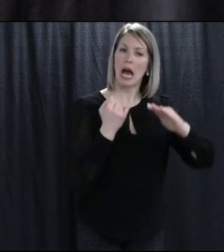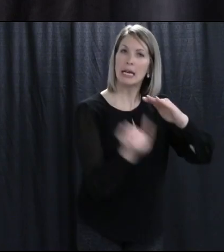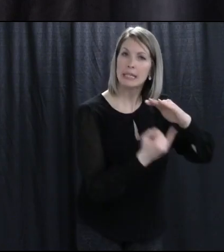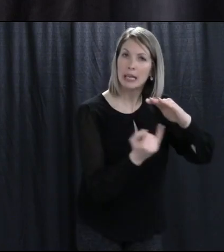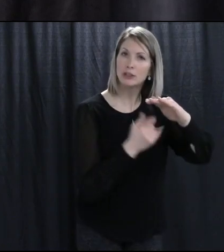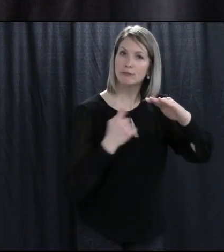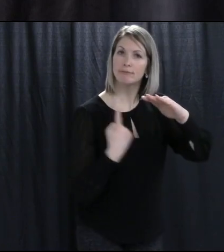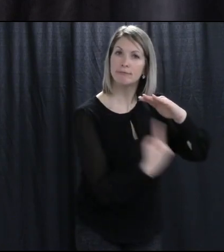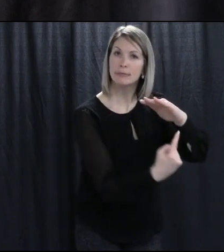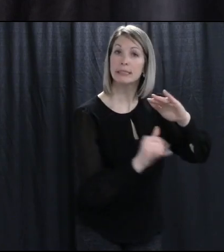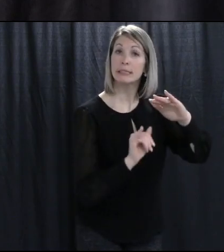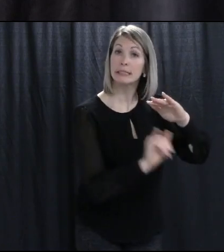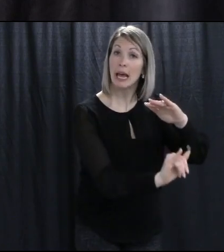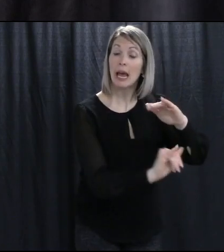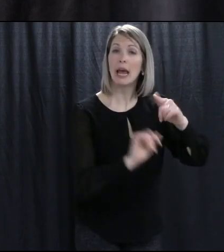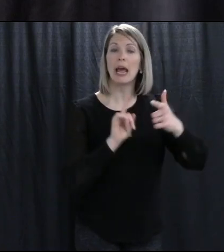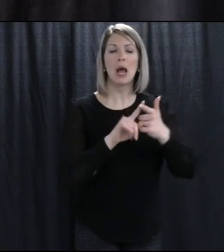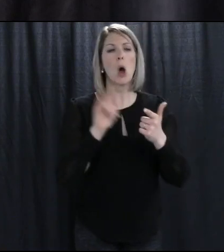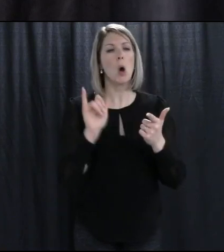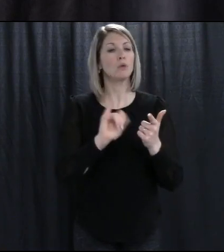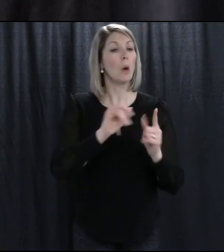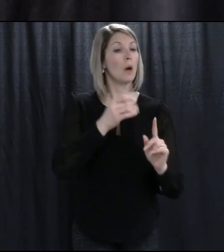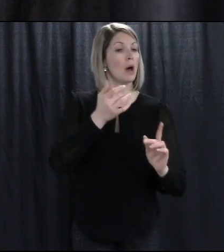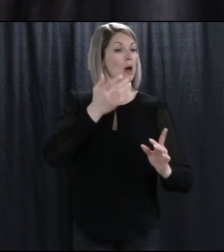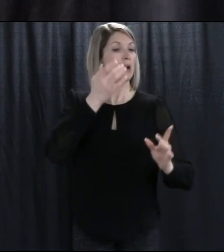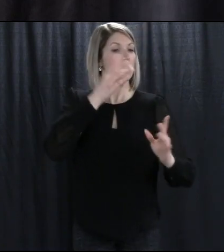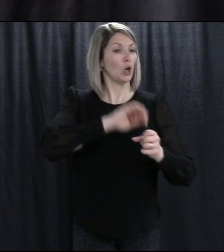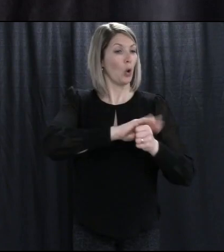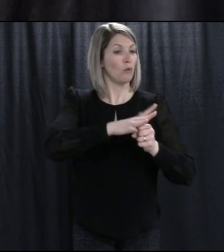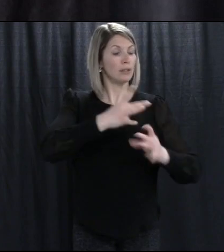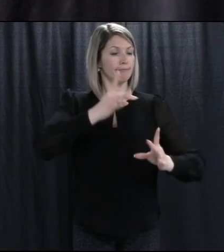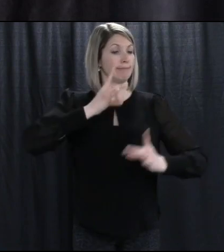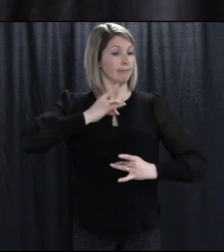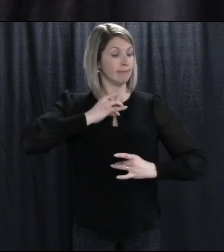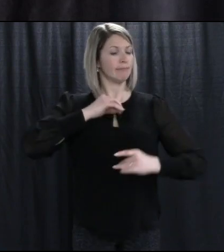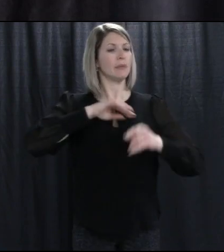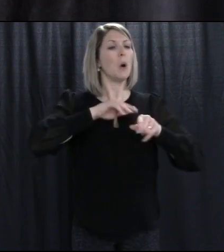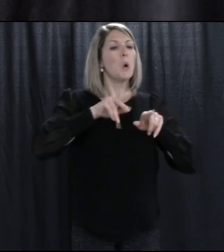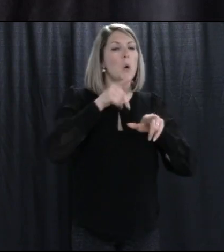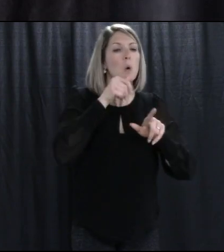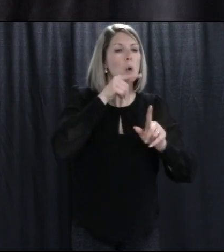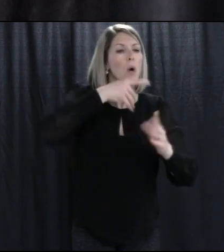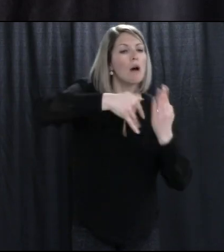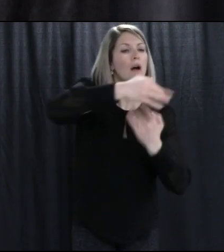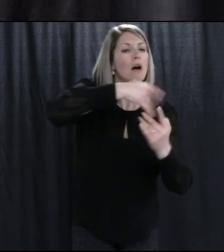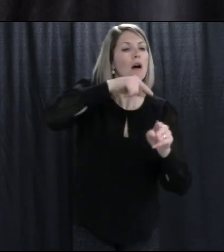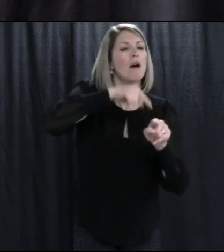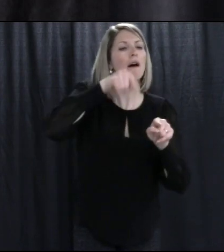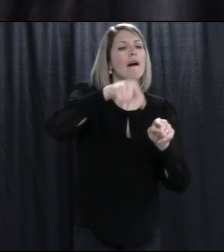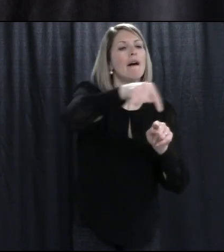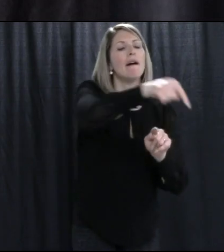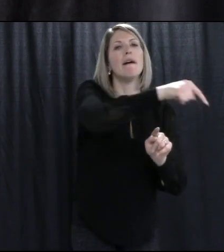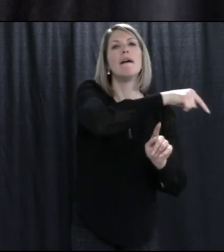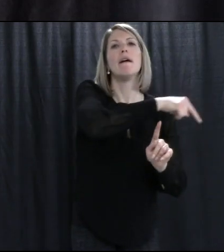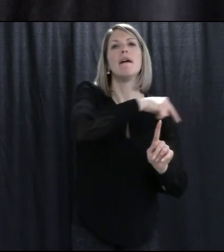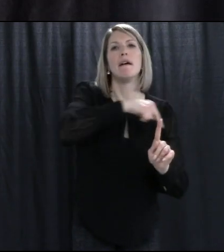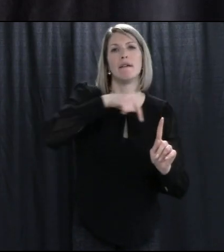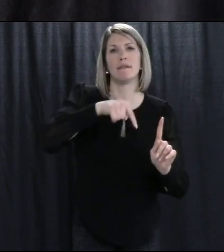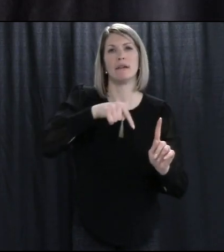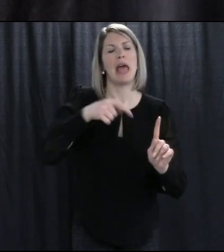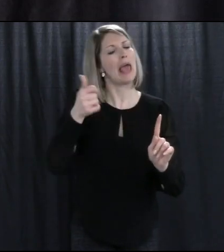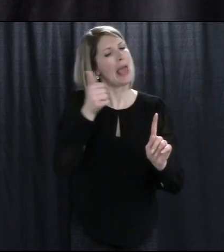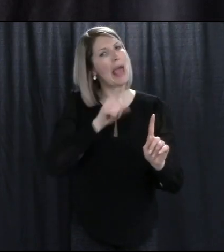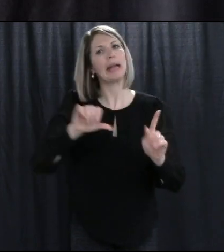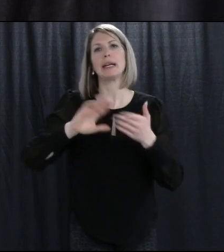key resources to prevent the arrival of the virus in any community, and certainly